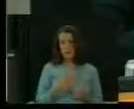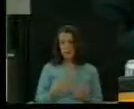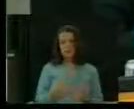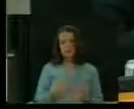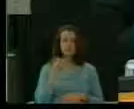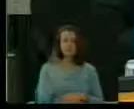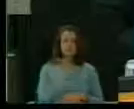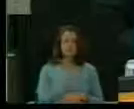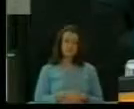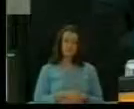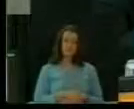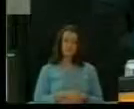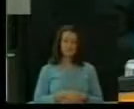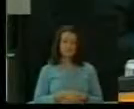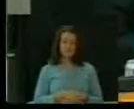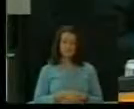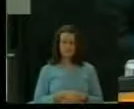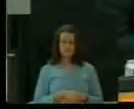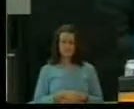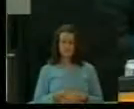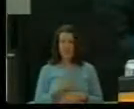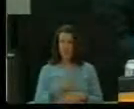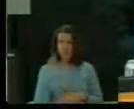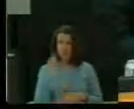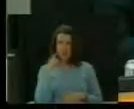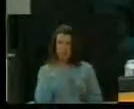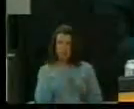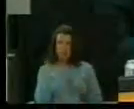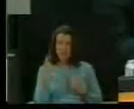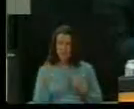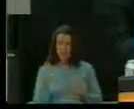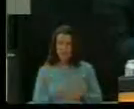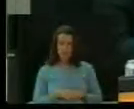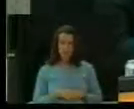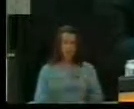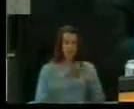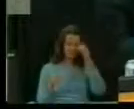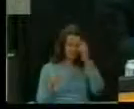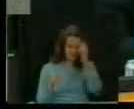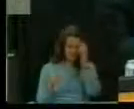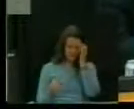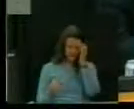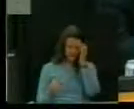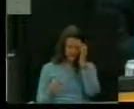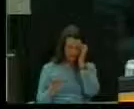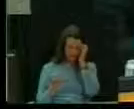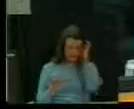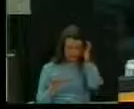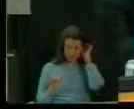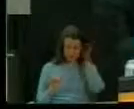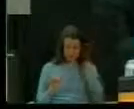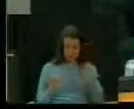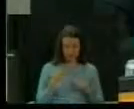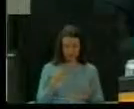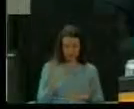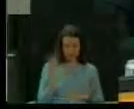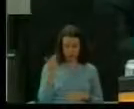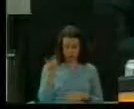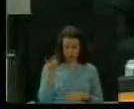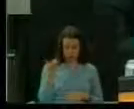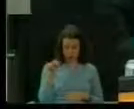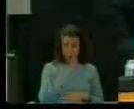of this? You can bring substitute motion, I think, from either side. Okay. We just thinking about losing too. Okay.